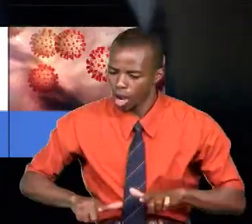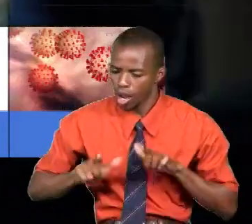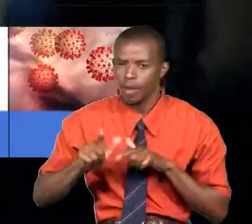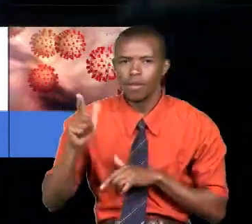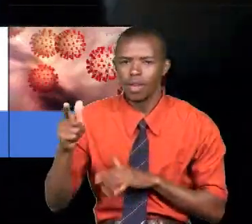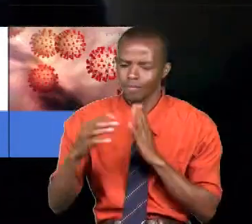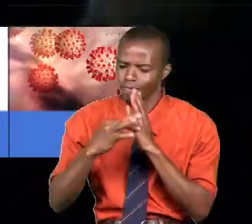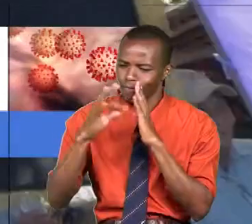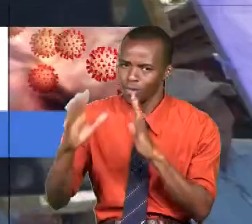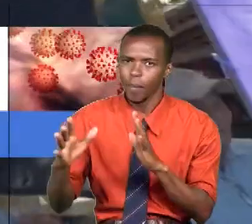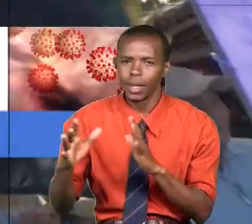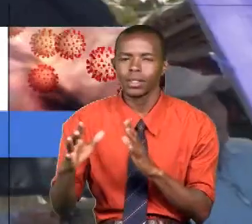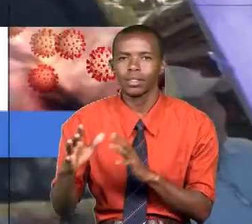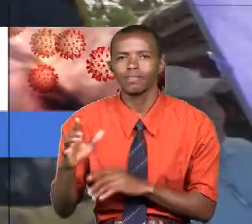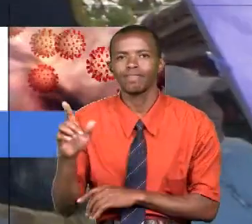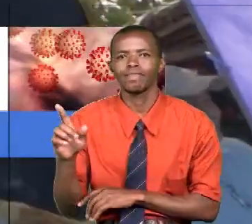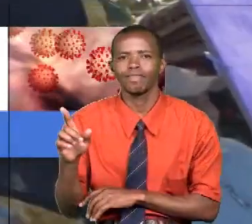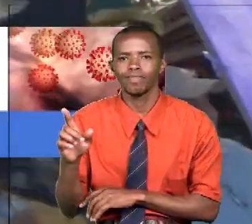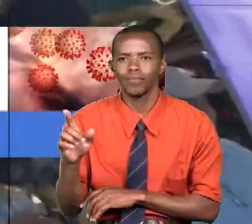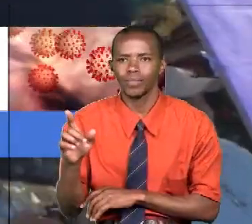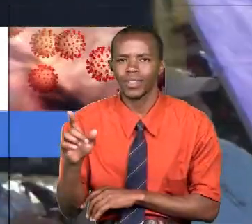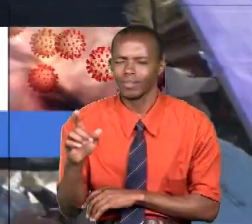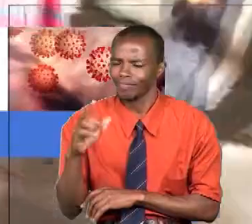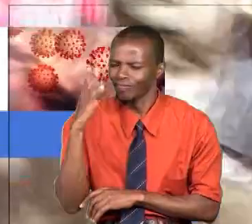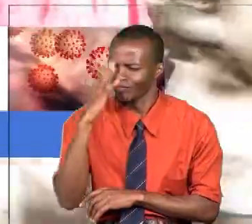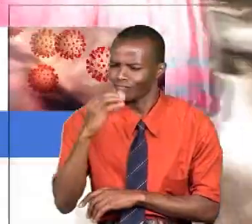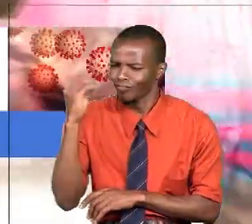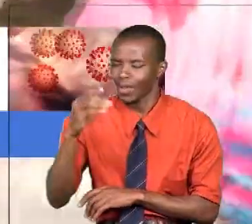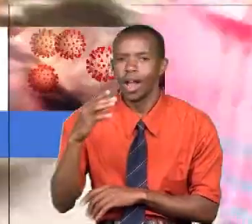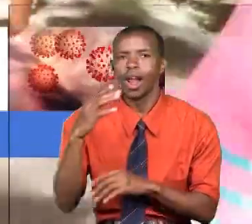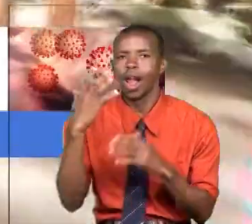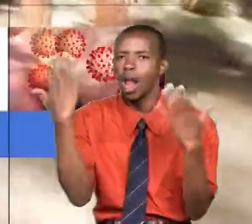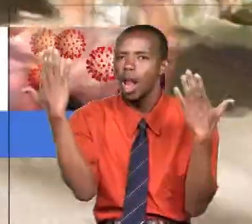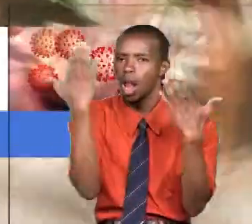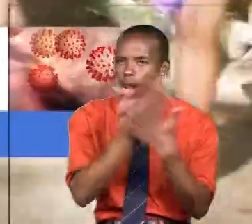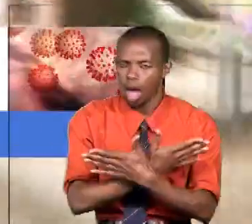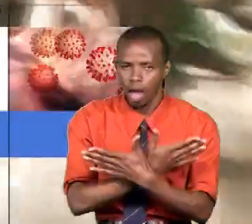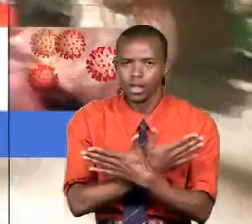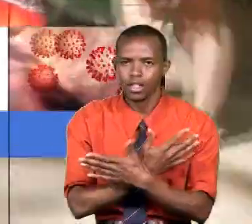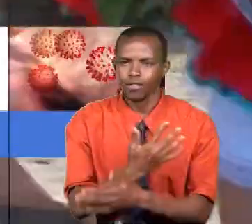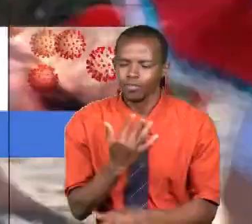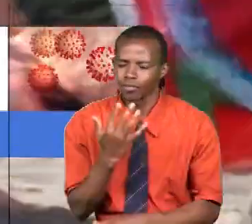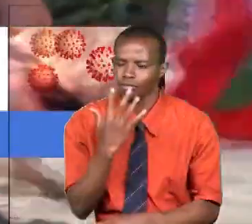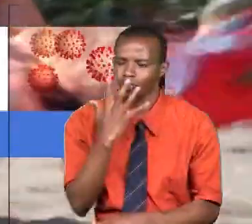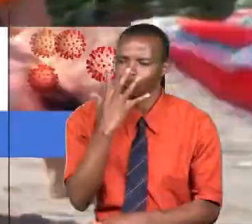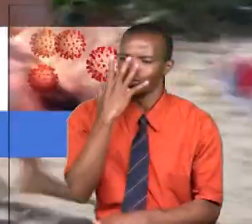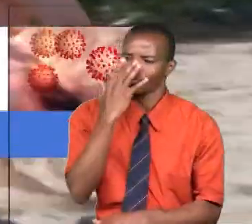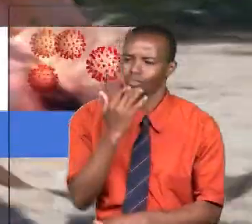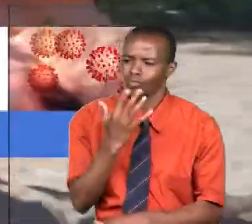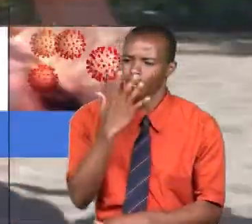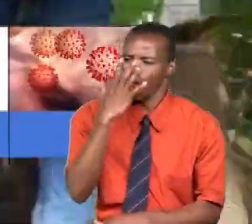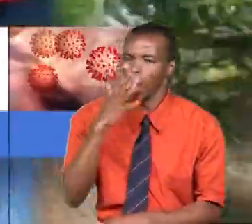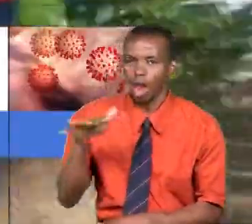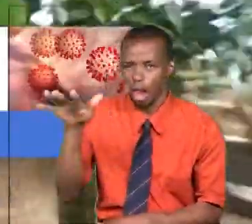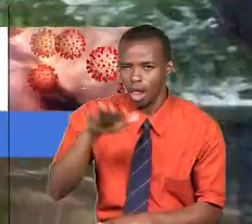is famous for its Santiago crater, which is very impressive at night, with lava tumbling and smoke spewing out from which the crater.